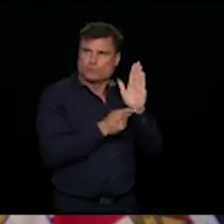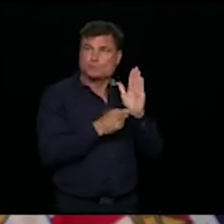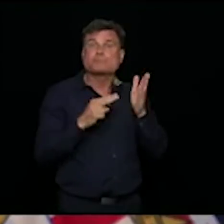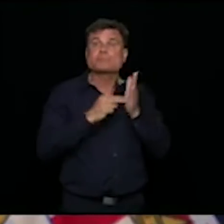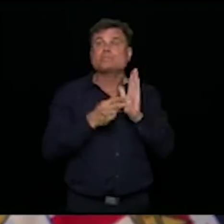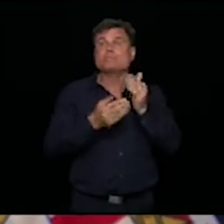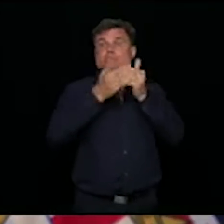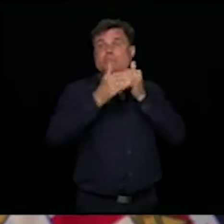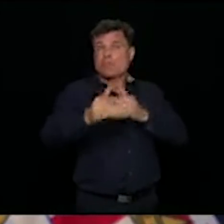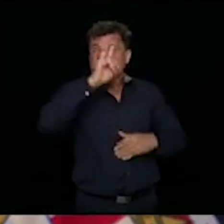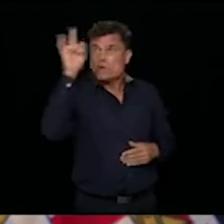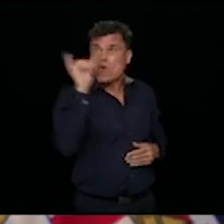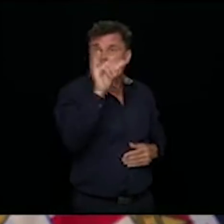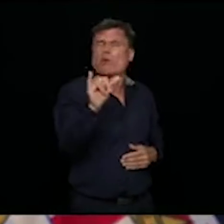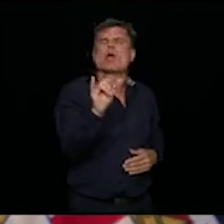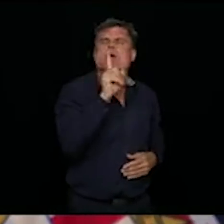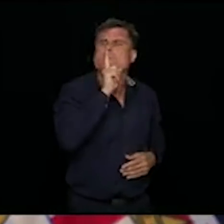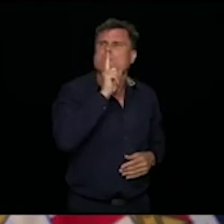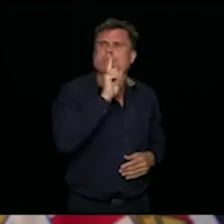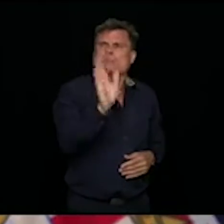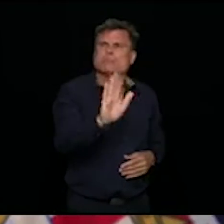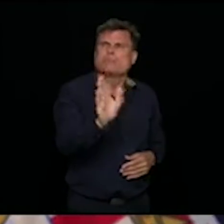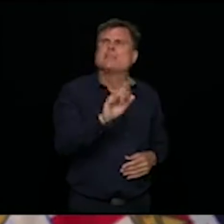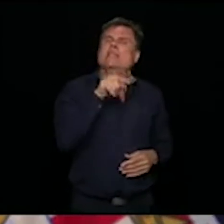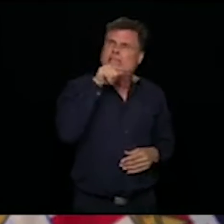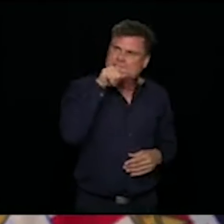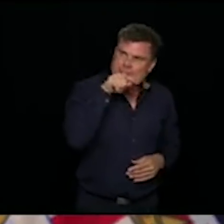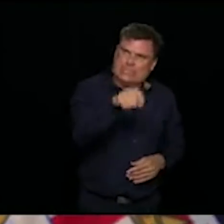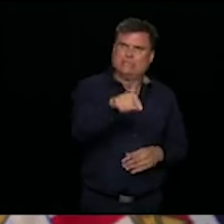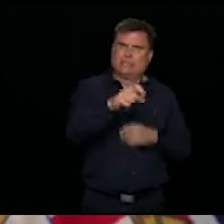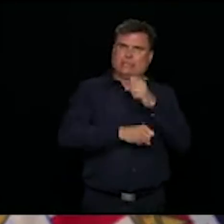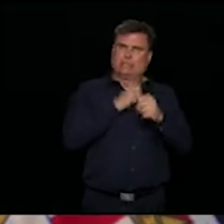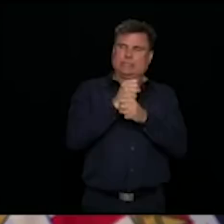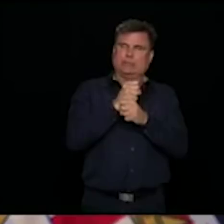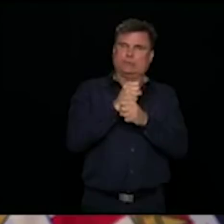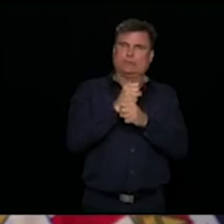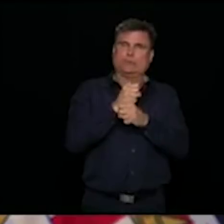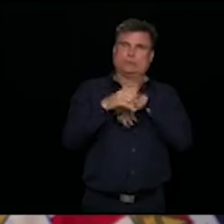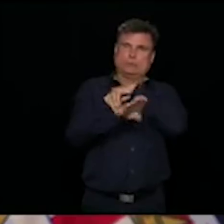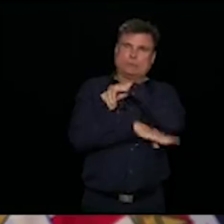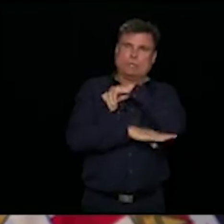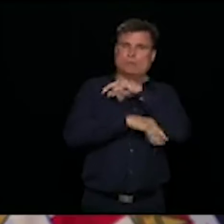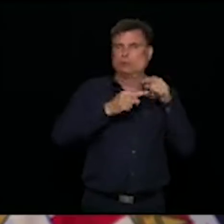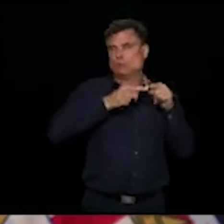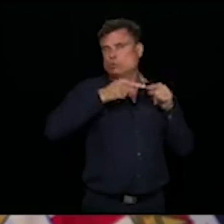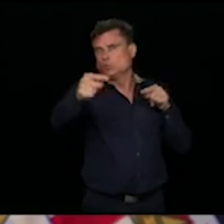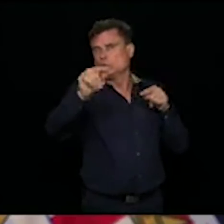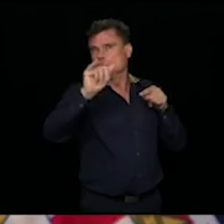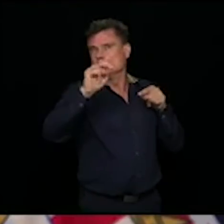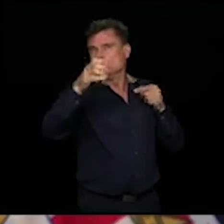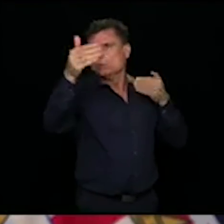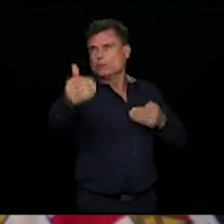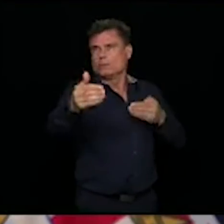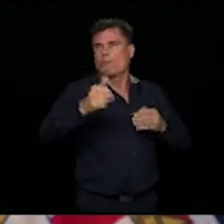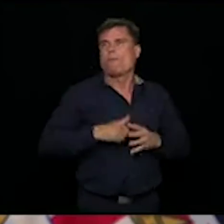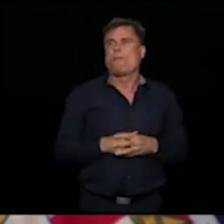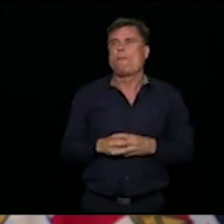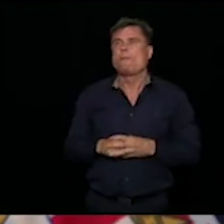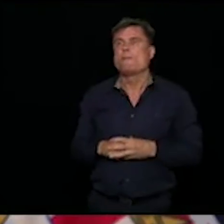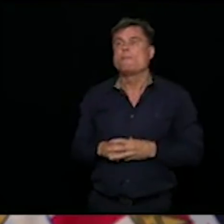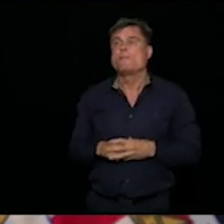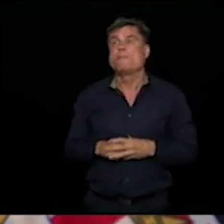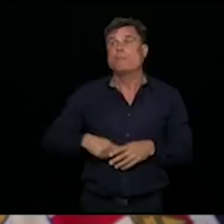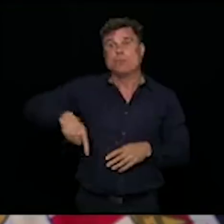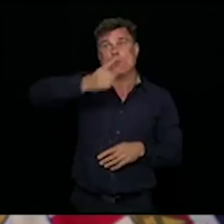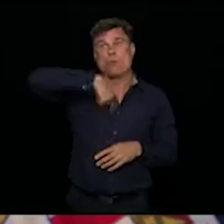place are not forever, but they are going to be for the coming school year. I do also think it gives us an